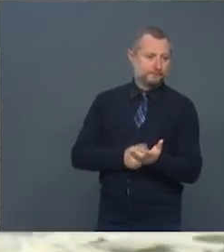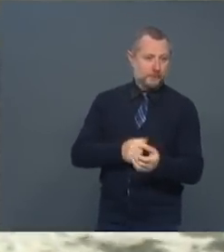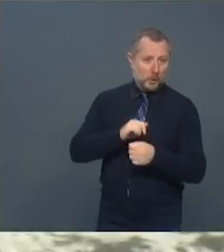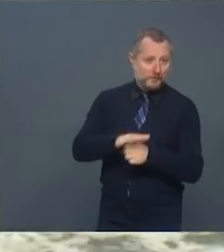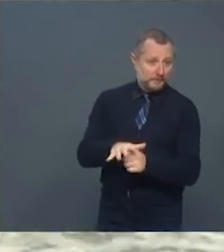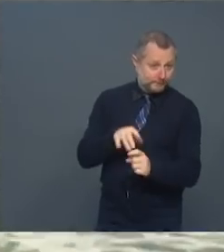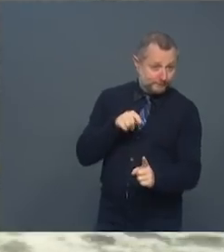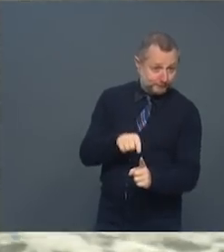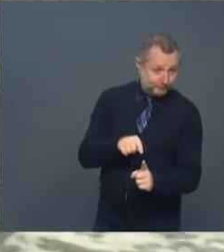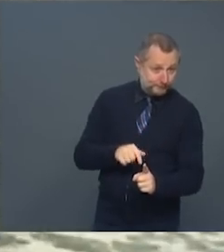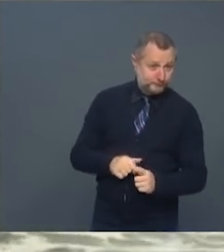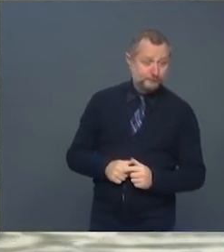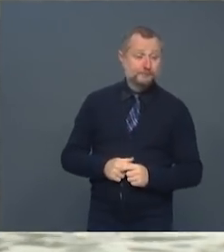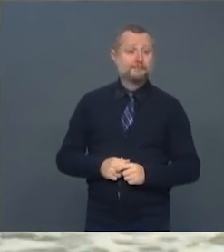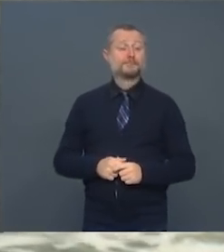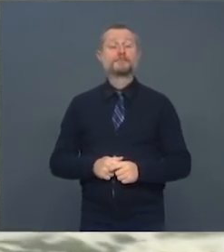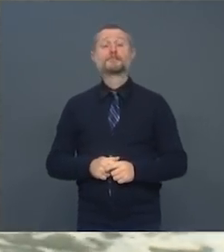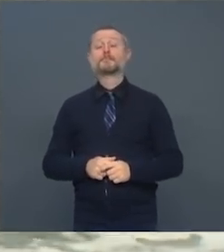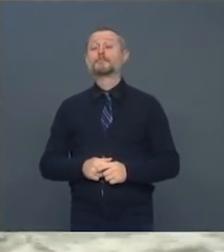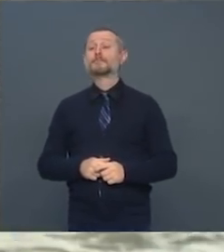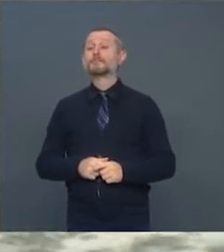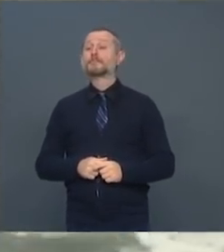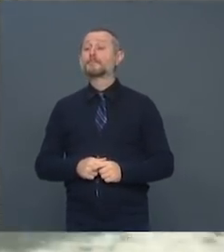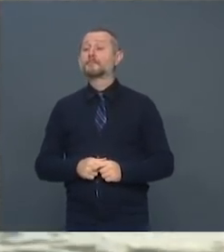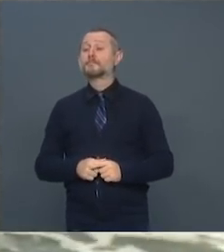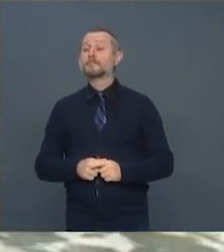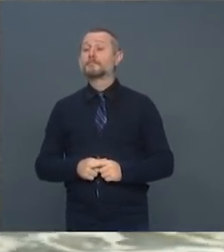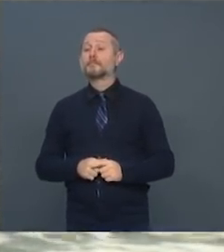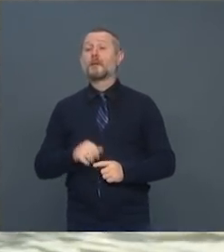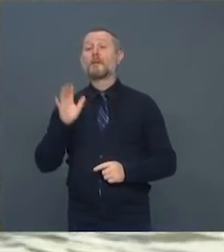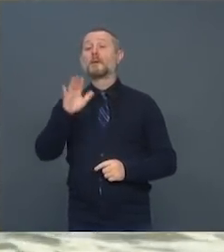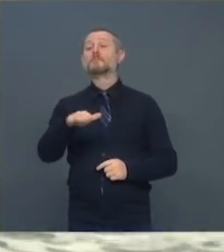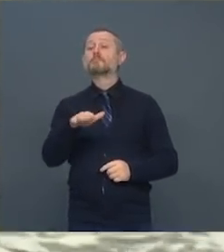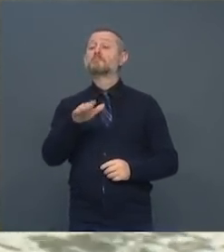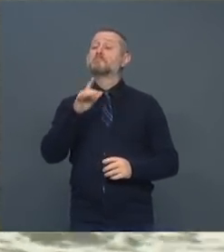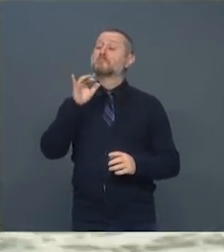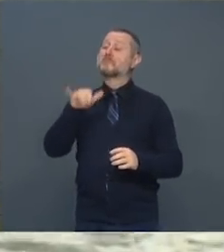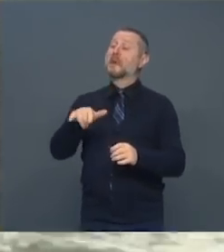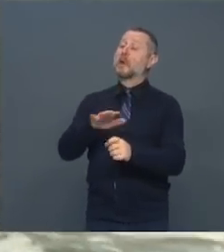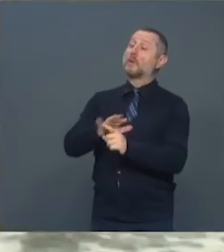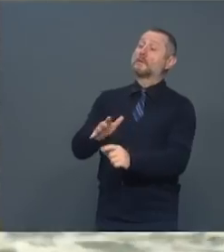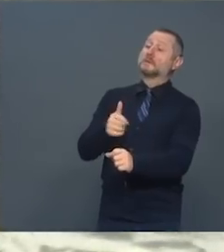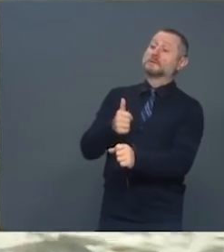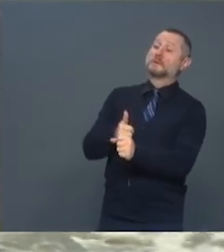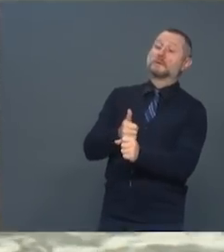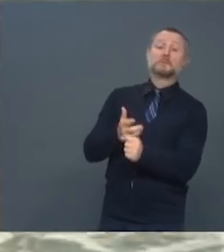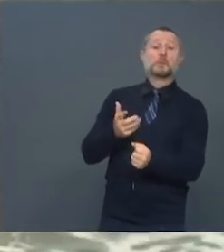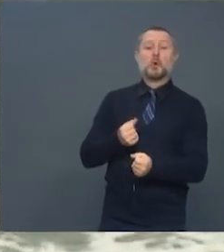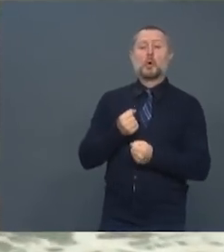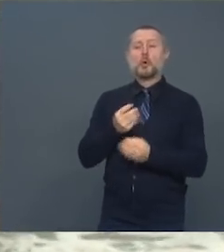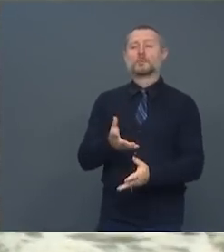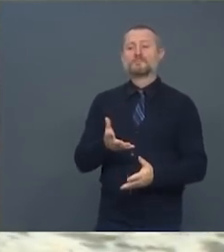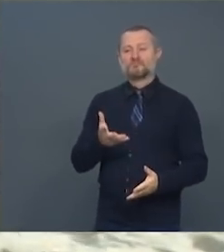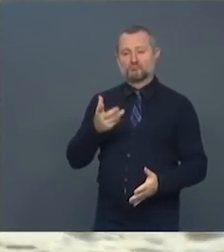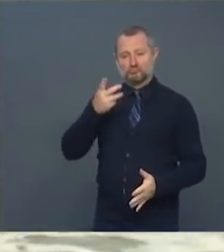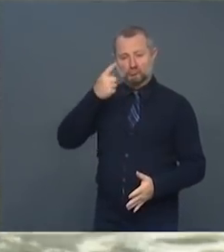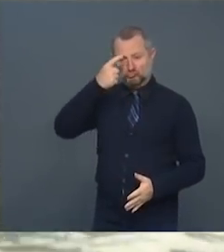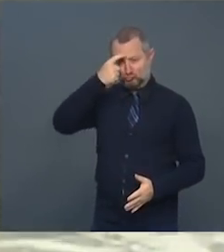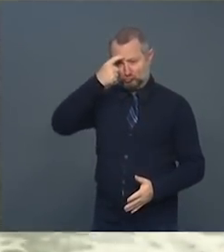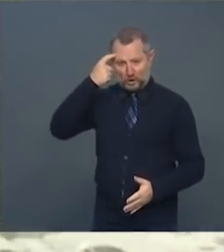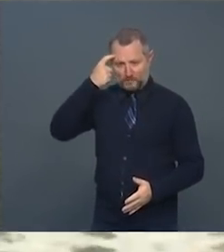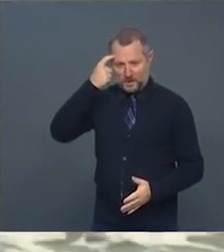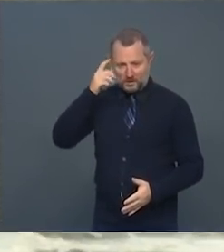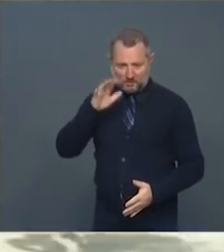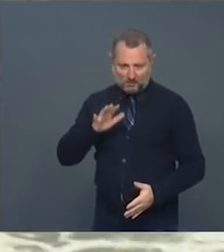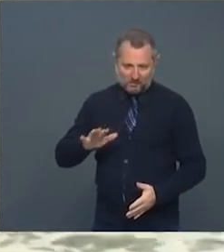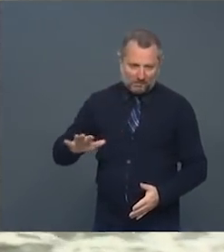COVID was a trauma for this country. COVID was like being at